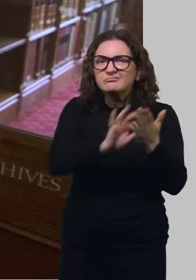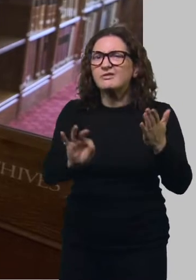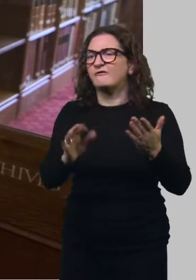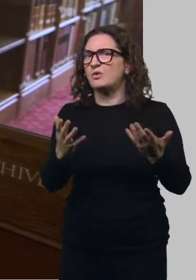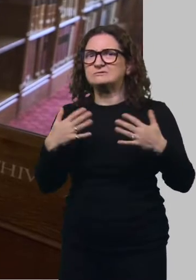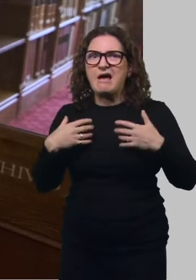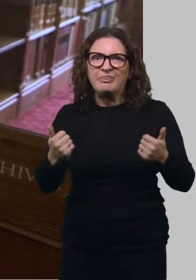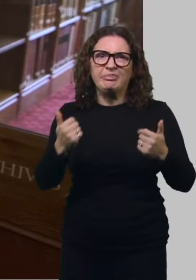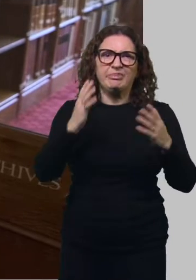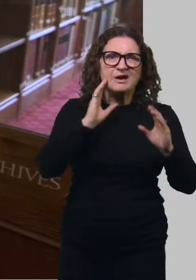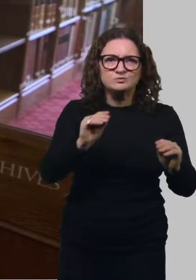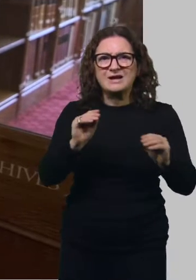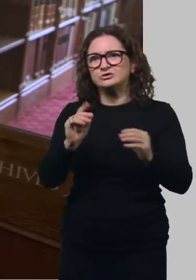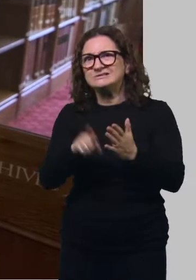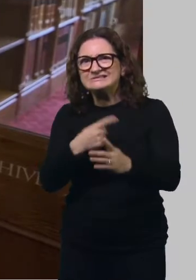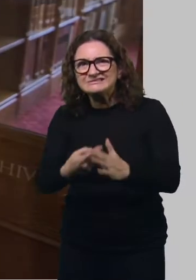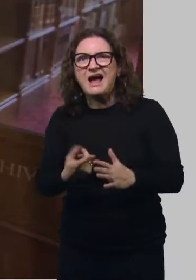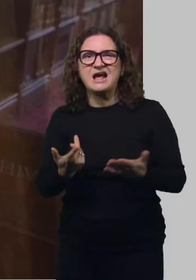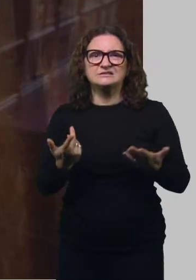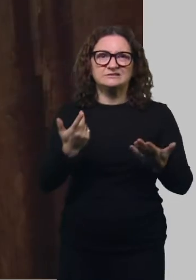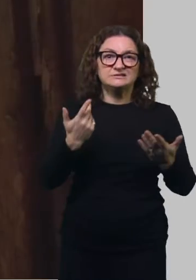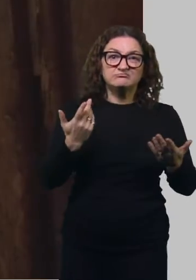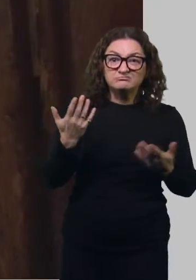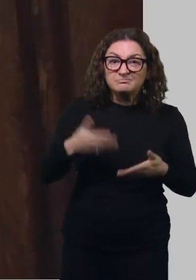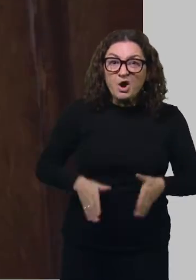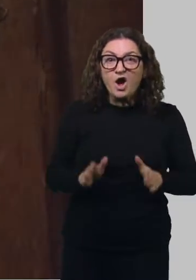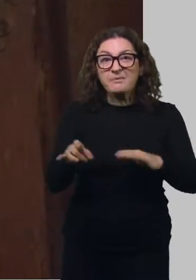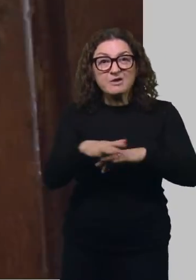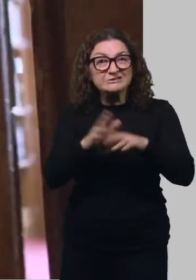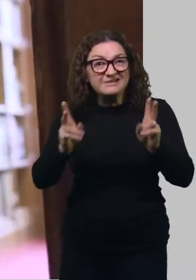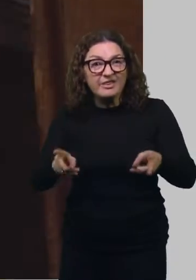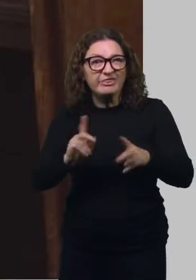lives, including births, marriages and deaths.